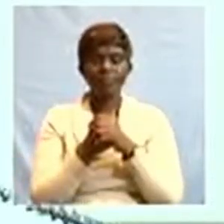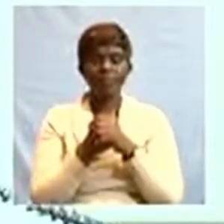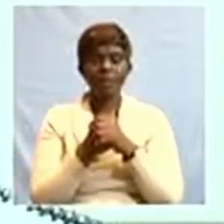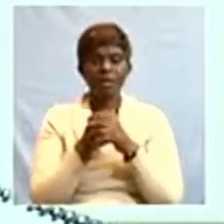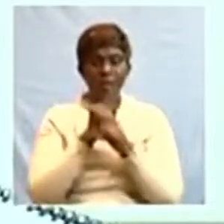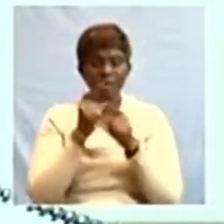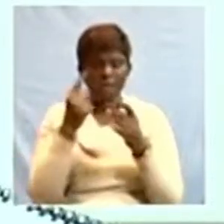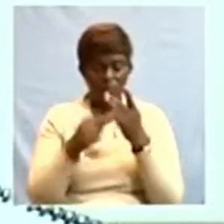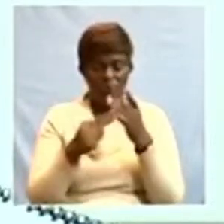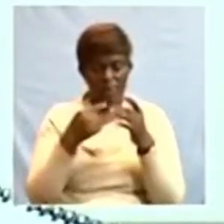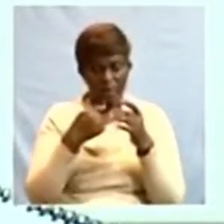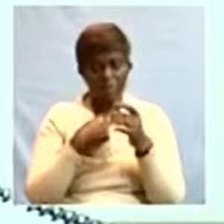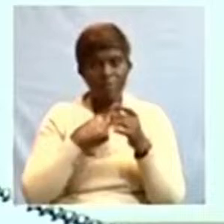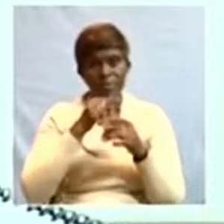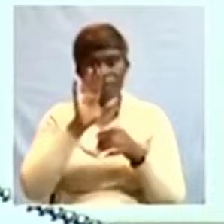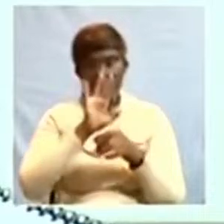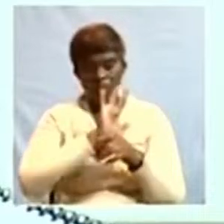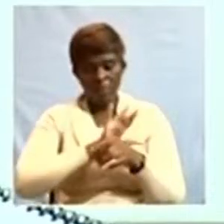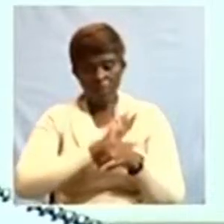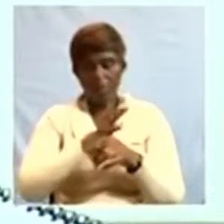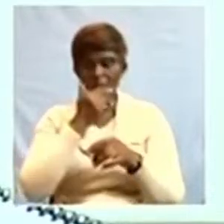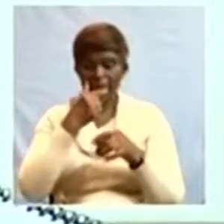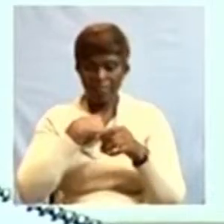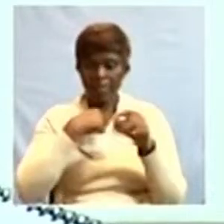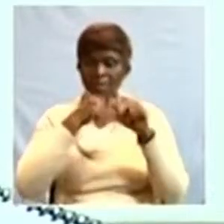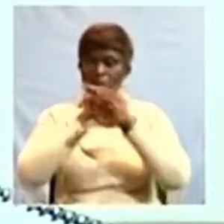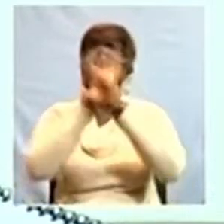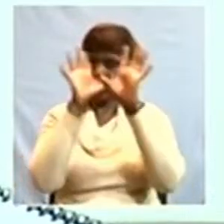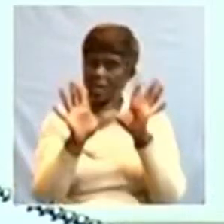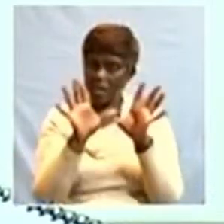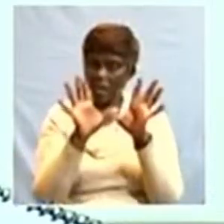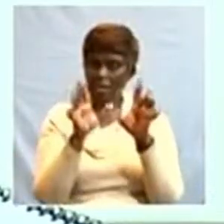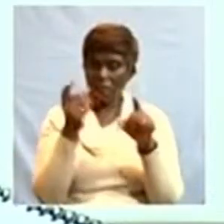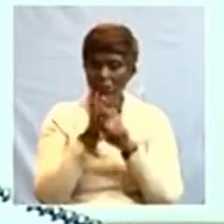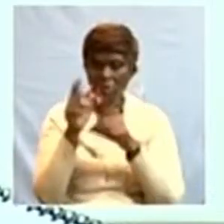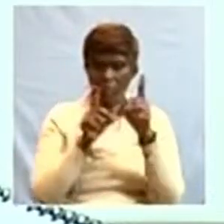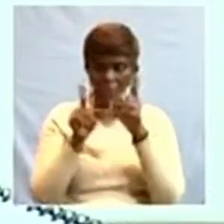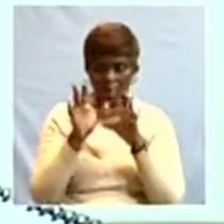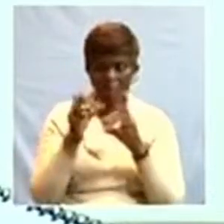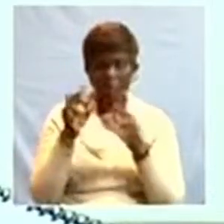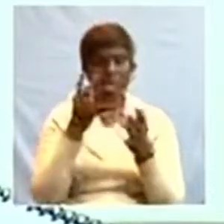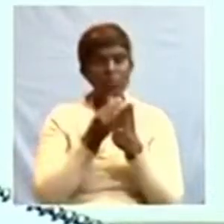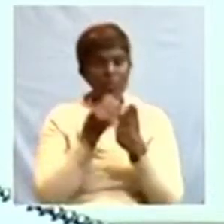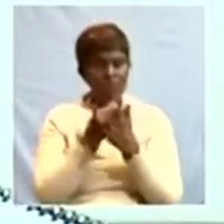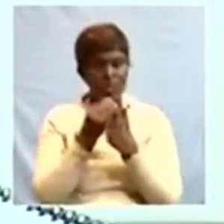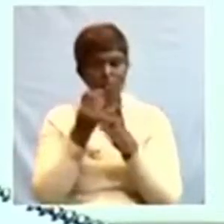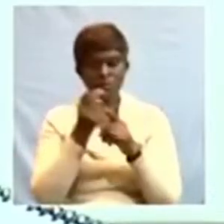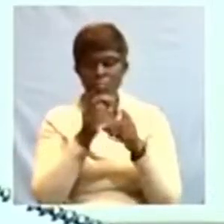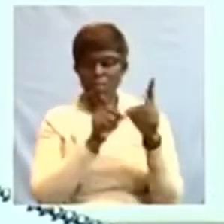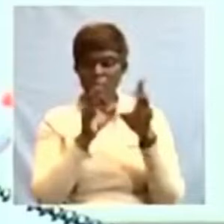Just hold on, let me get some clarification from the Director of Finance.